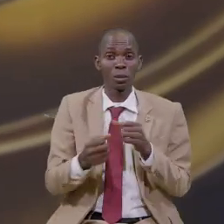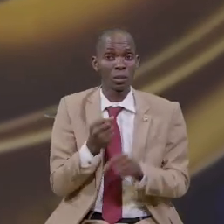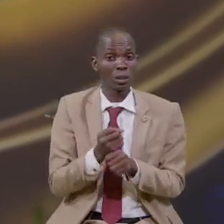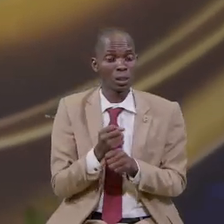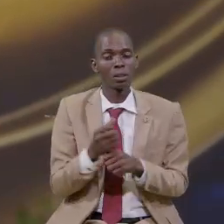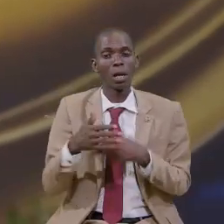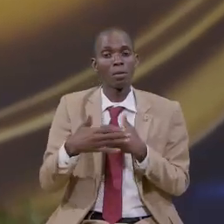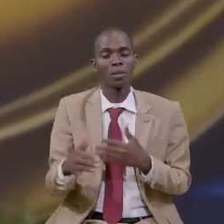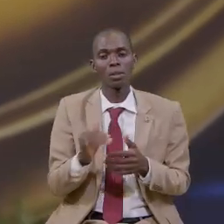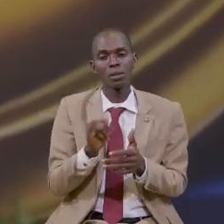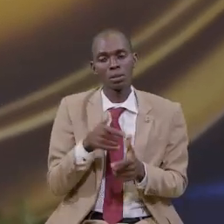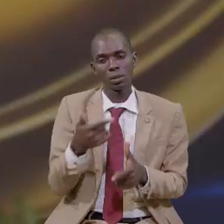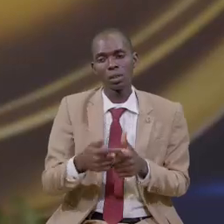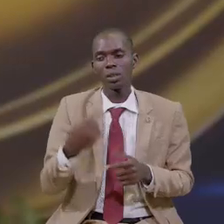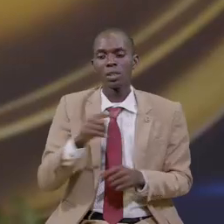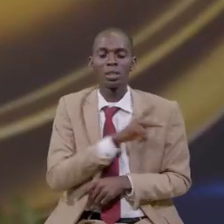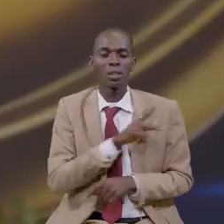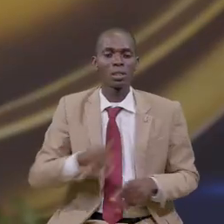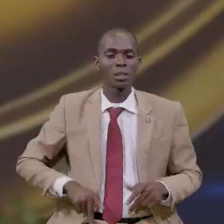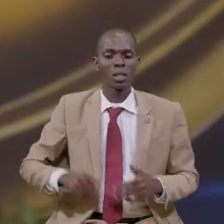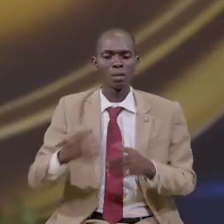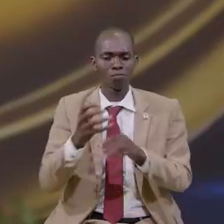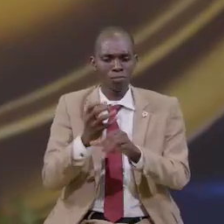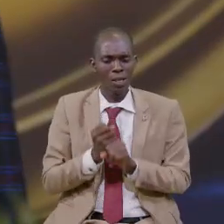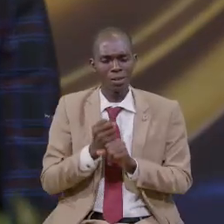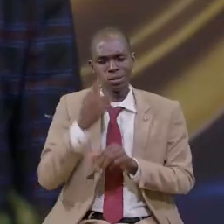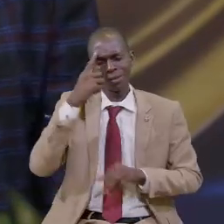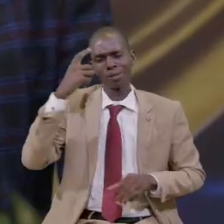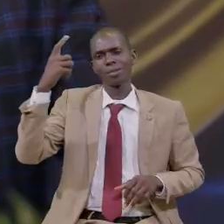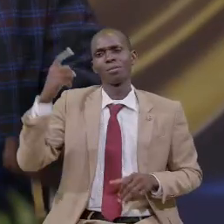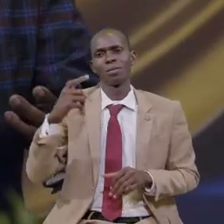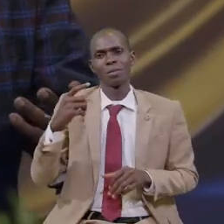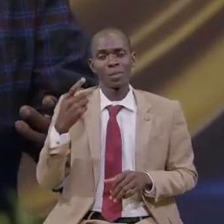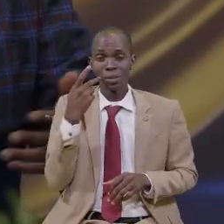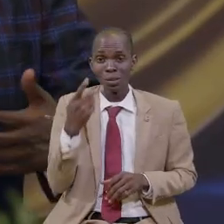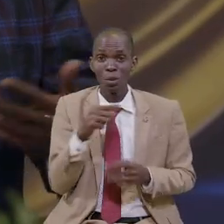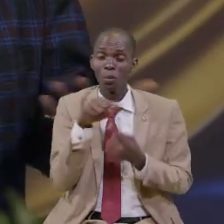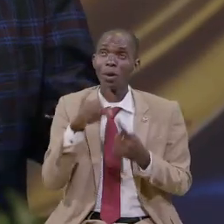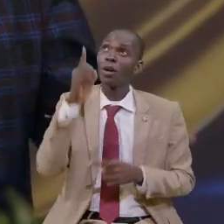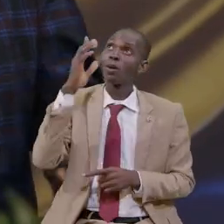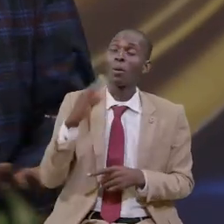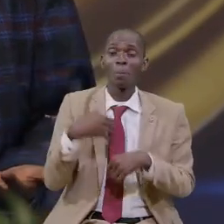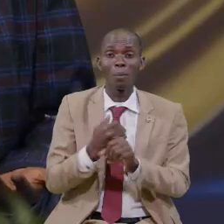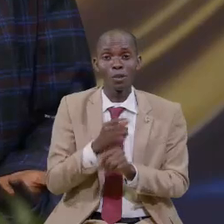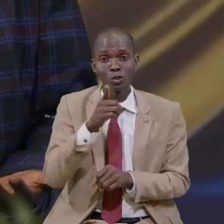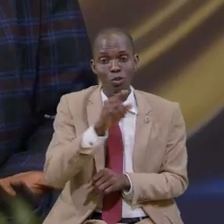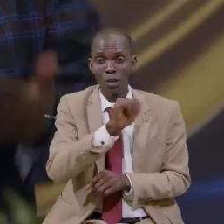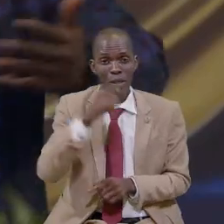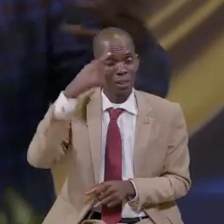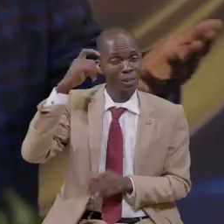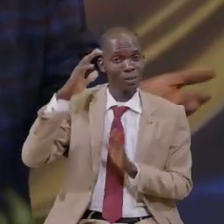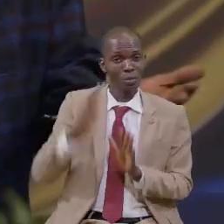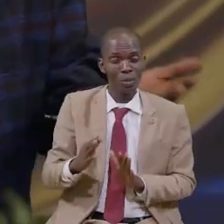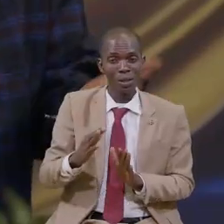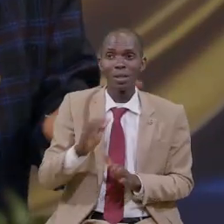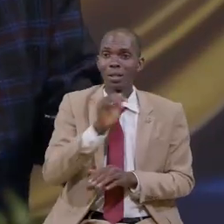Do you see? When God makes you a dreamer, a dream interpreter. And